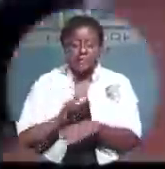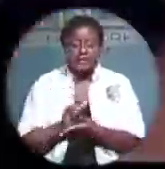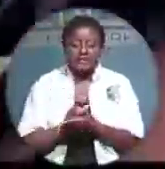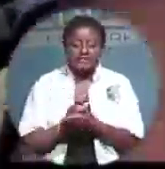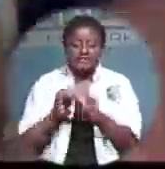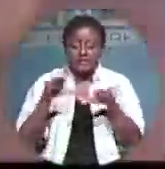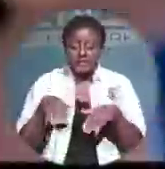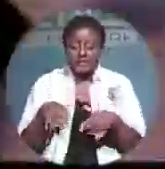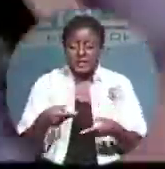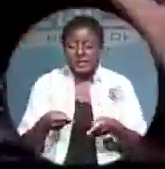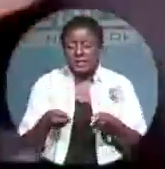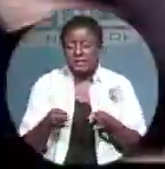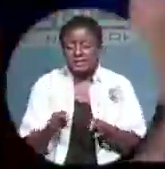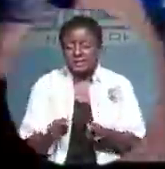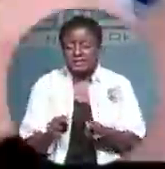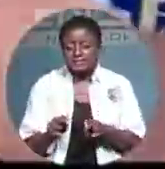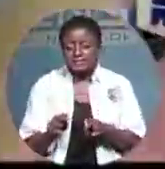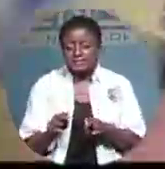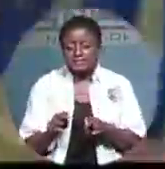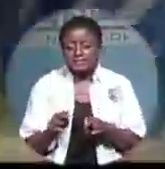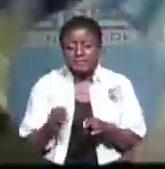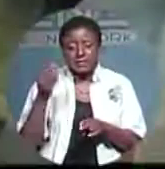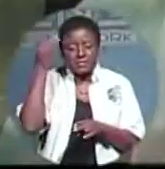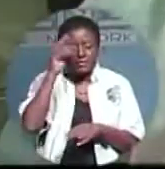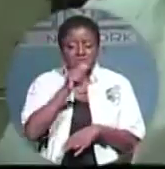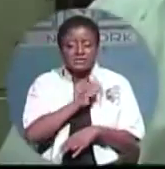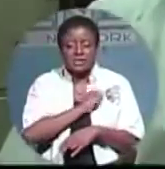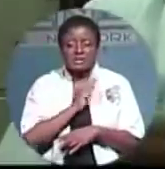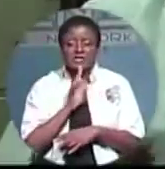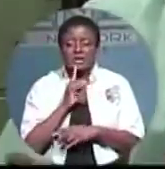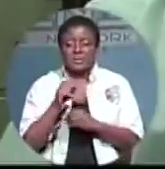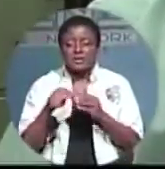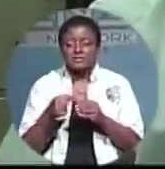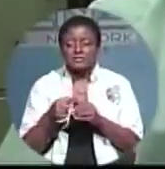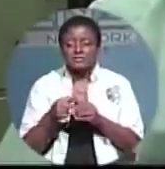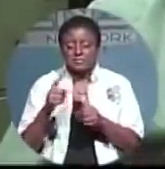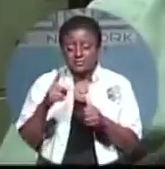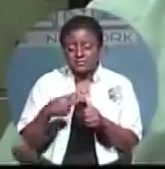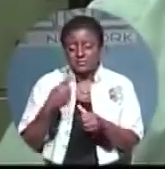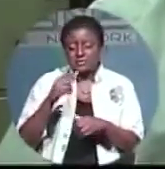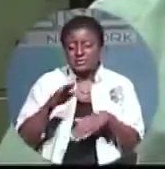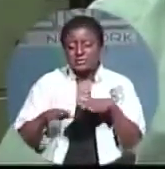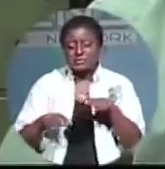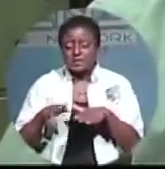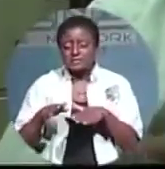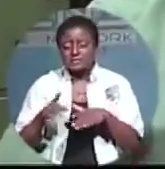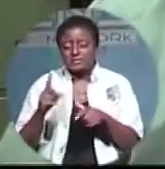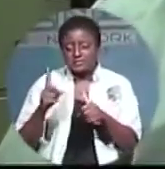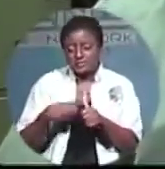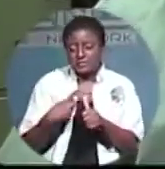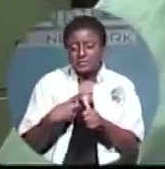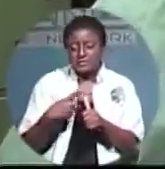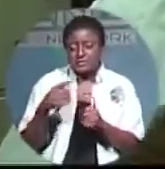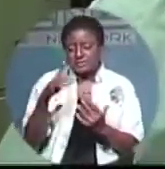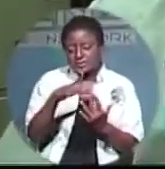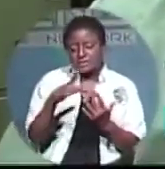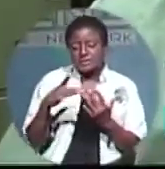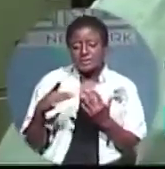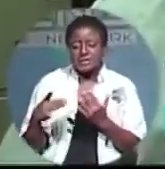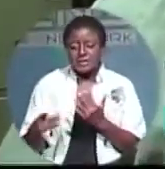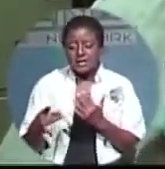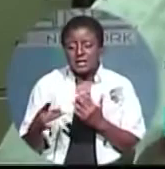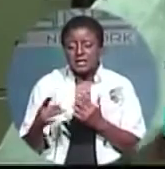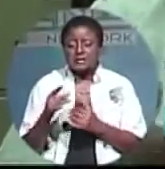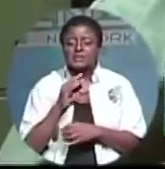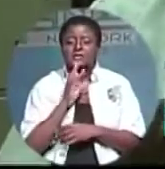Maurice Tynes takes note of the first steps. The first thing the House does is actually elect a Speaker. And then the Speaker takes the